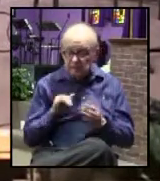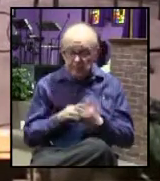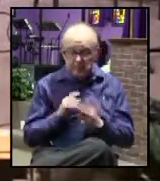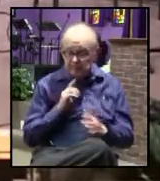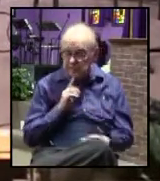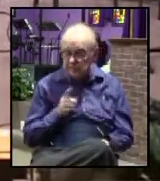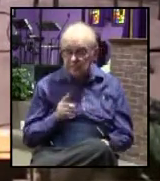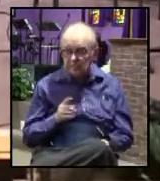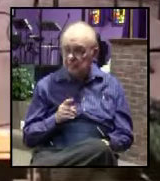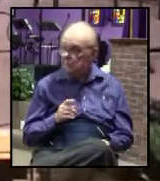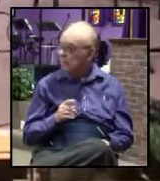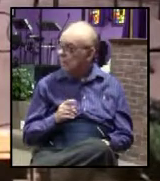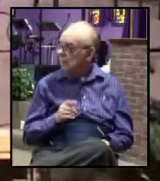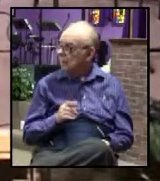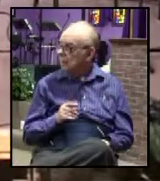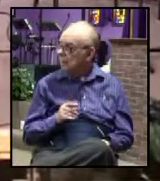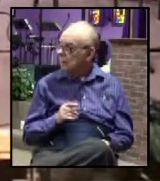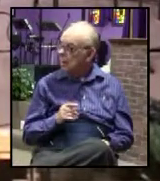here.